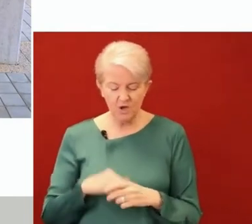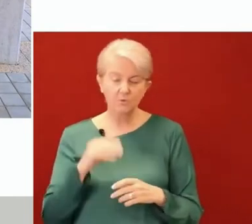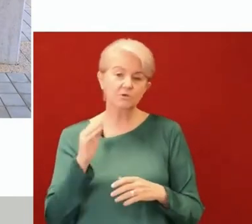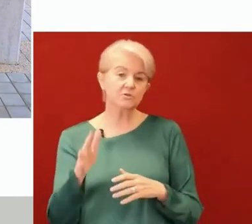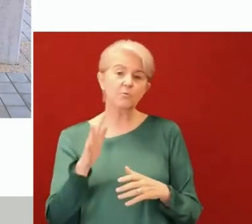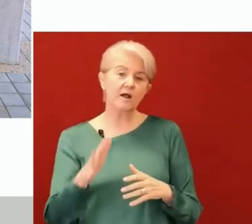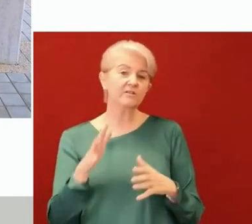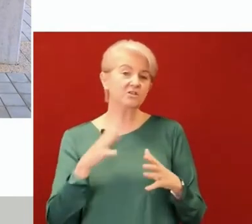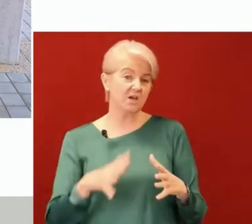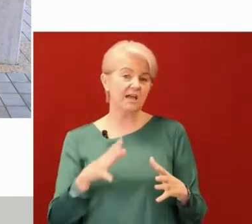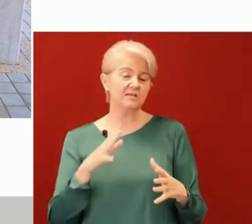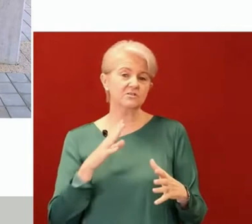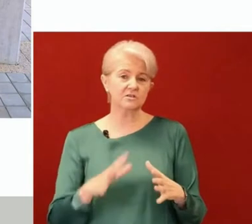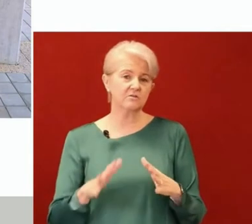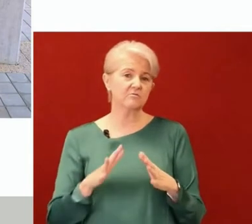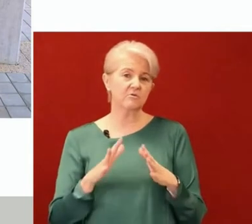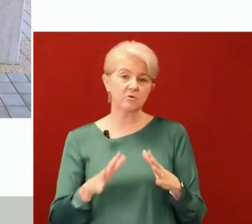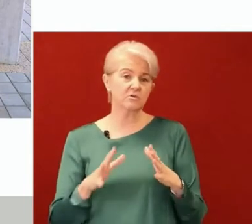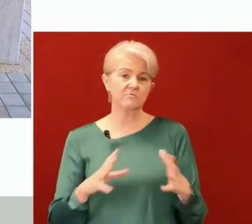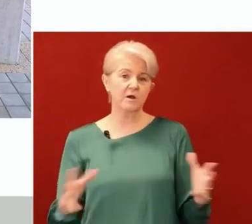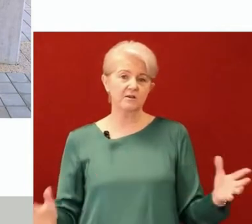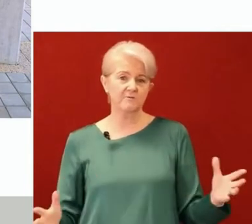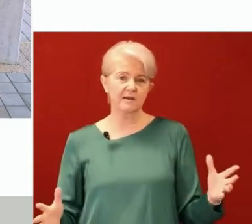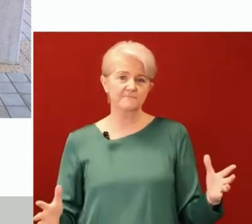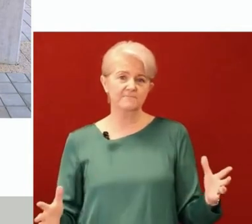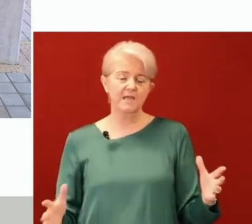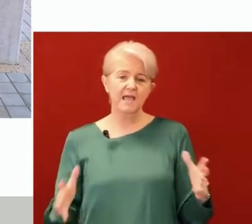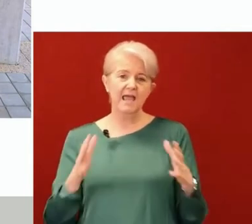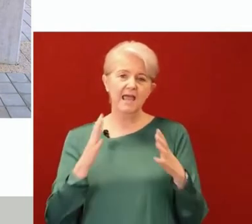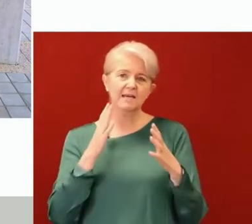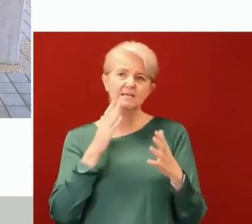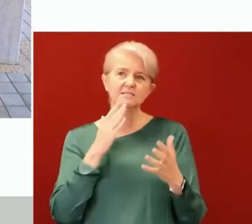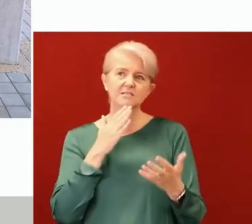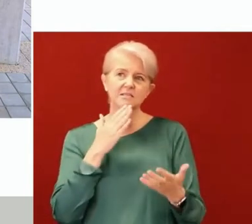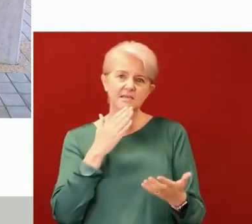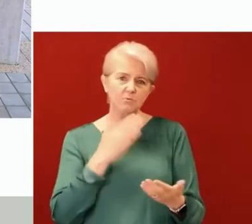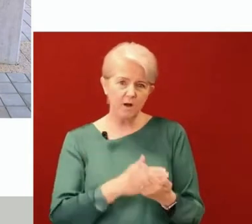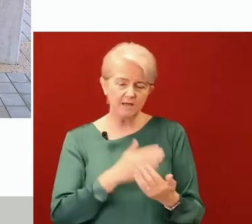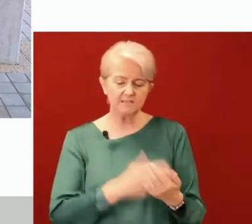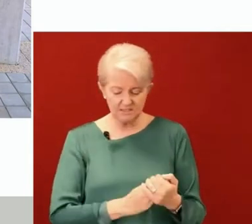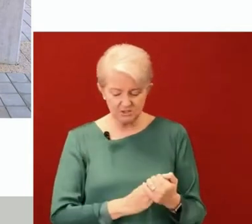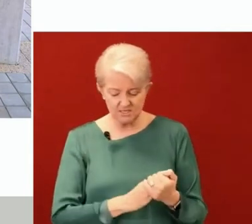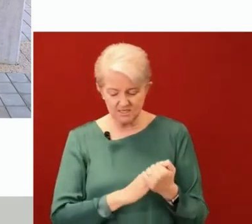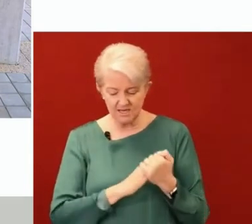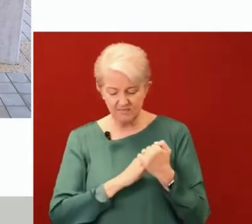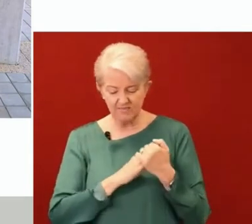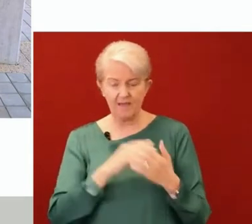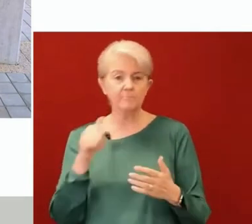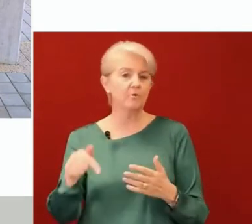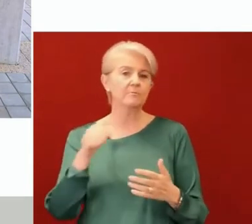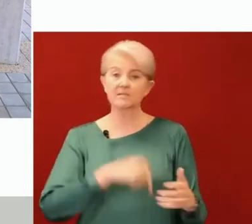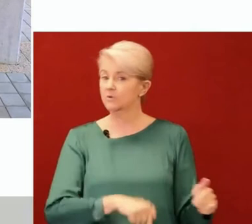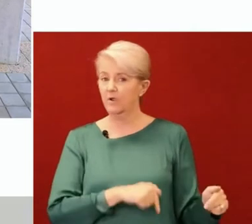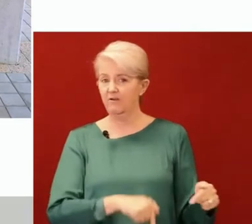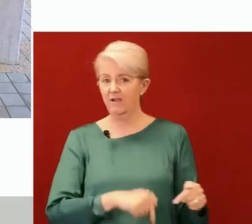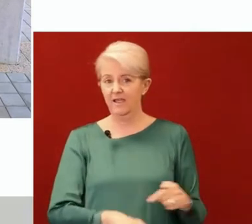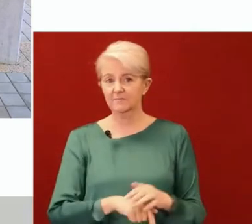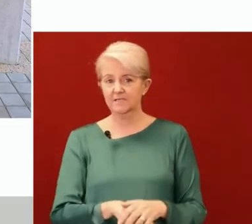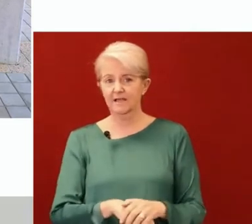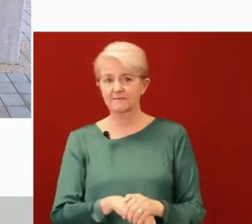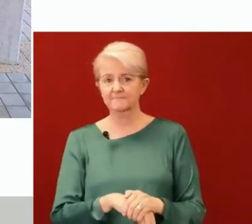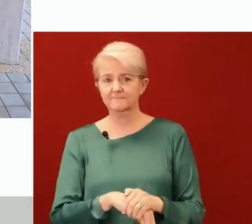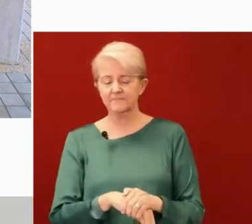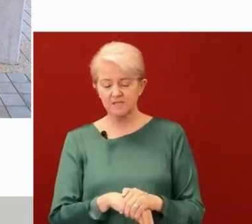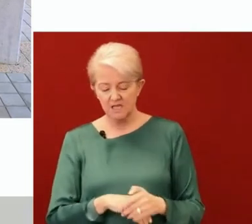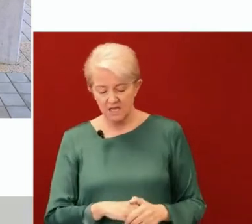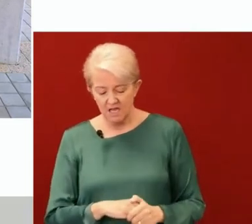group was the one that changed the course of my career. And it is the one decision that brought me to where I am